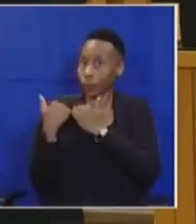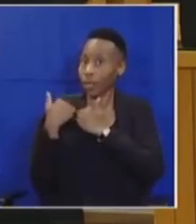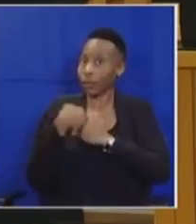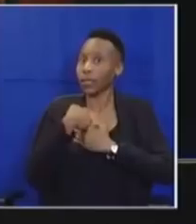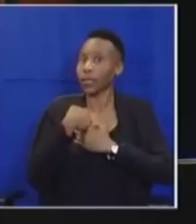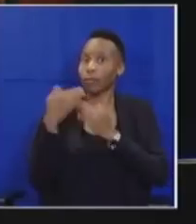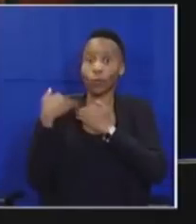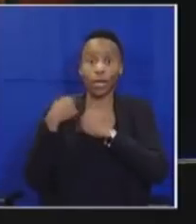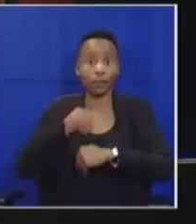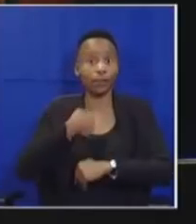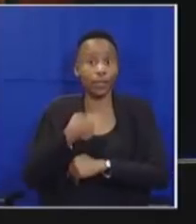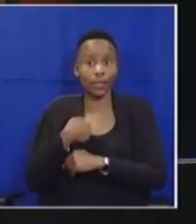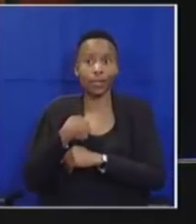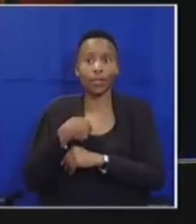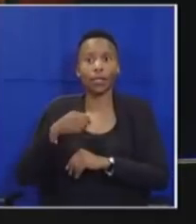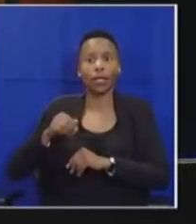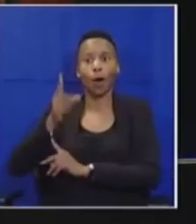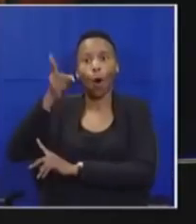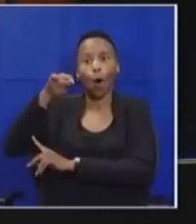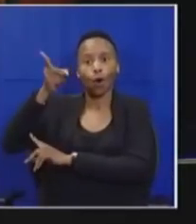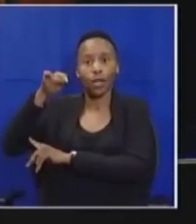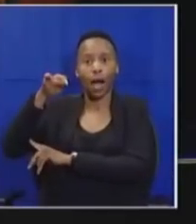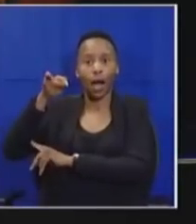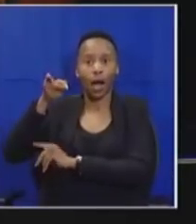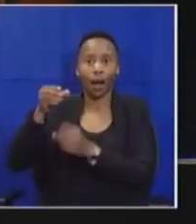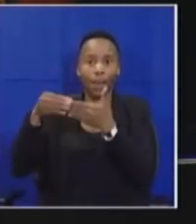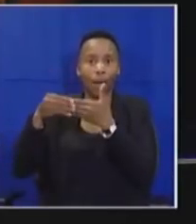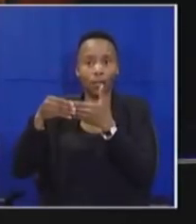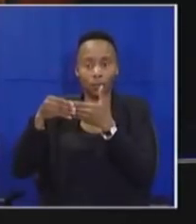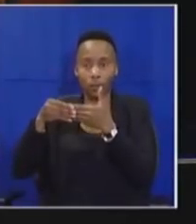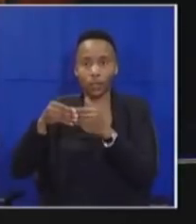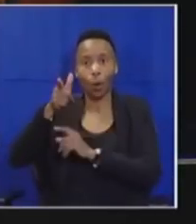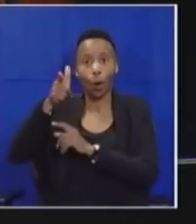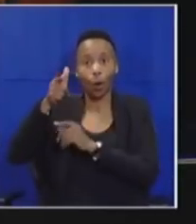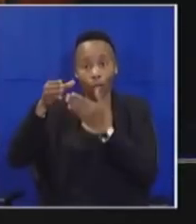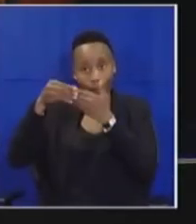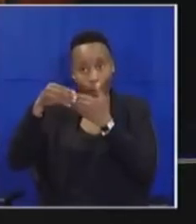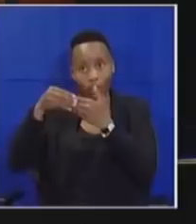Order, honorable members. We need to hear the Leader of the Opposition.